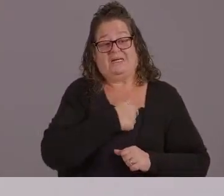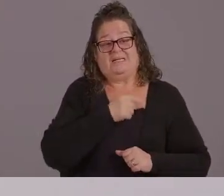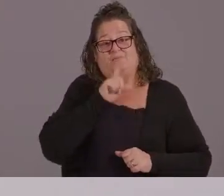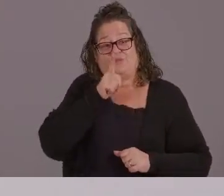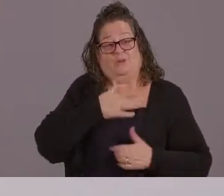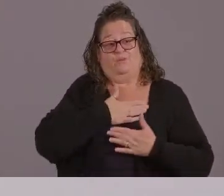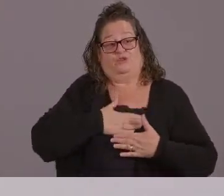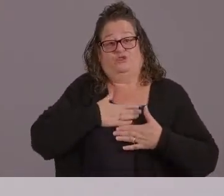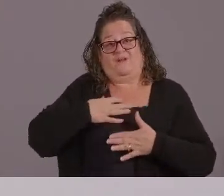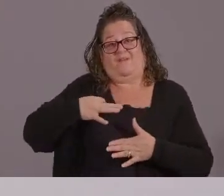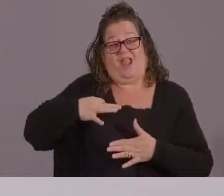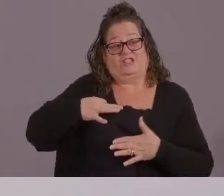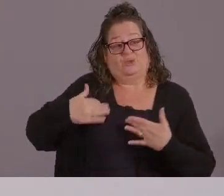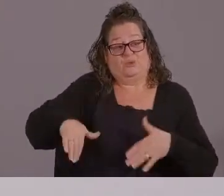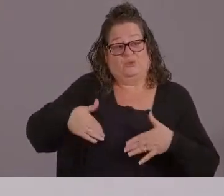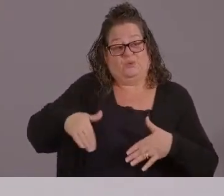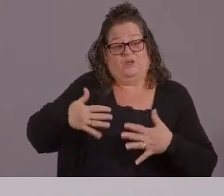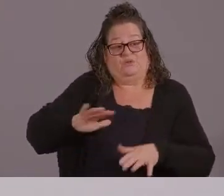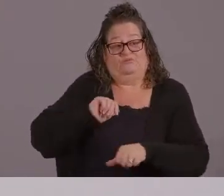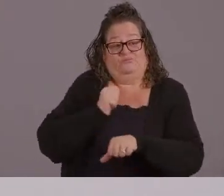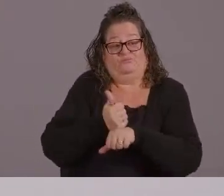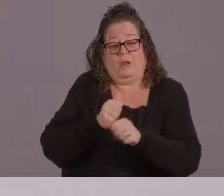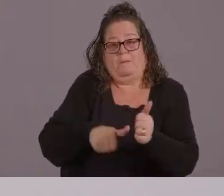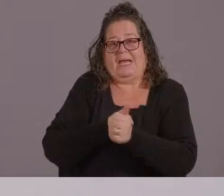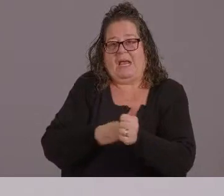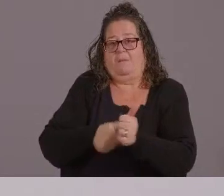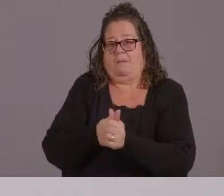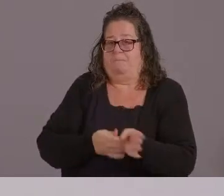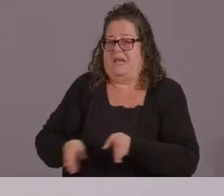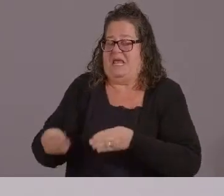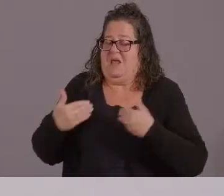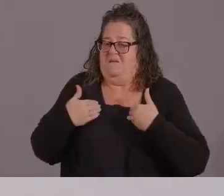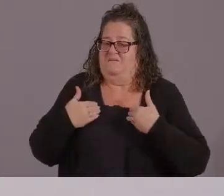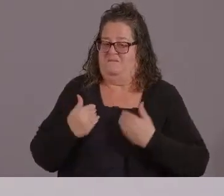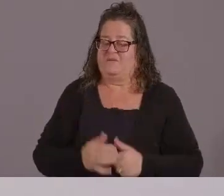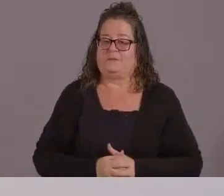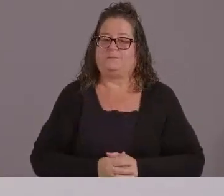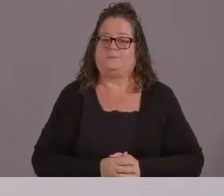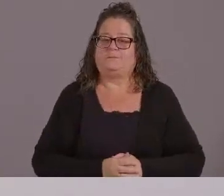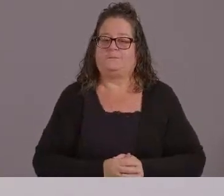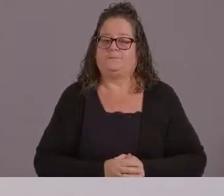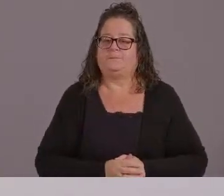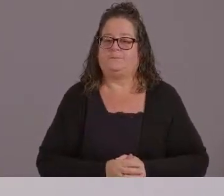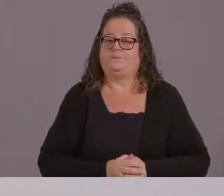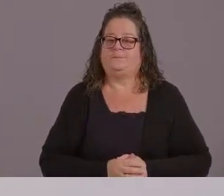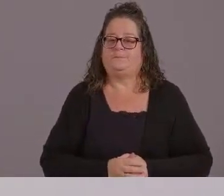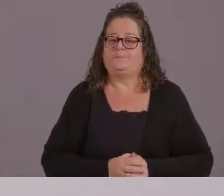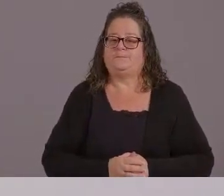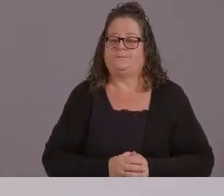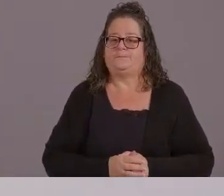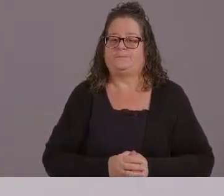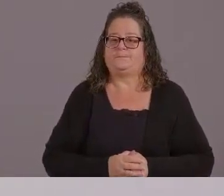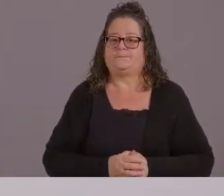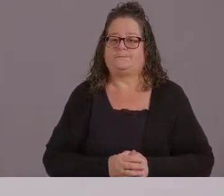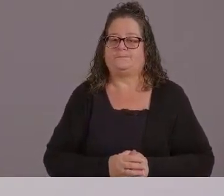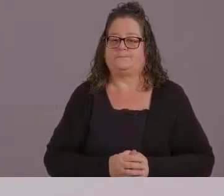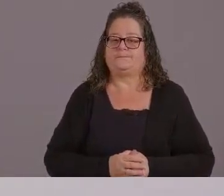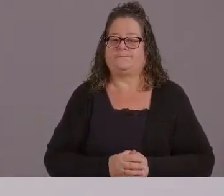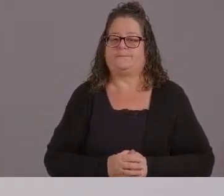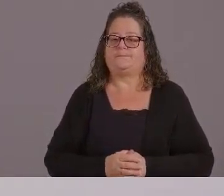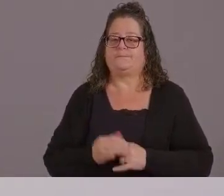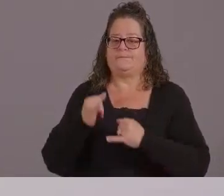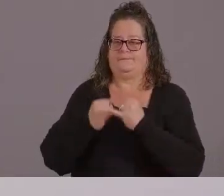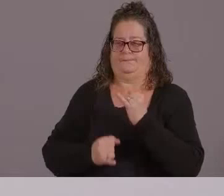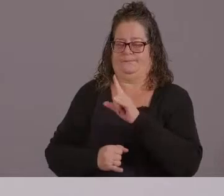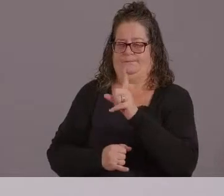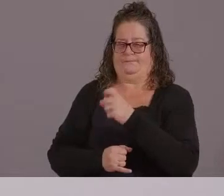backup capabilities to bring in the staff to continue operating the sites. And finally, just to